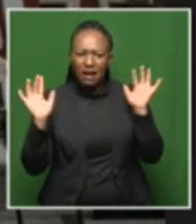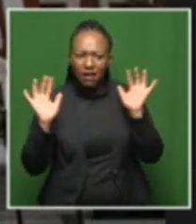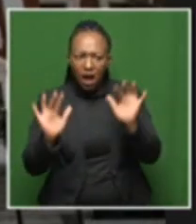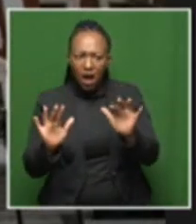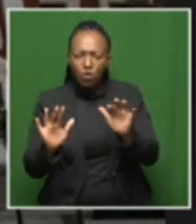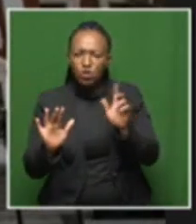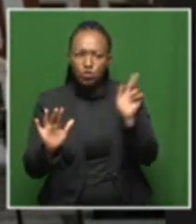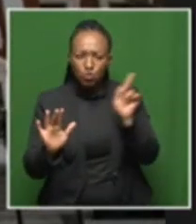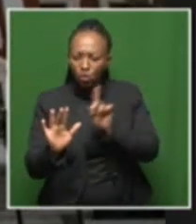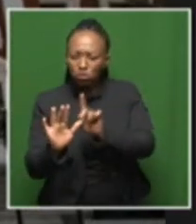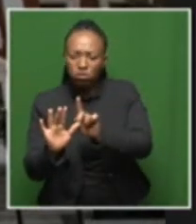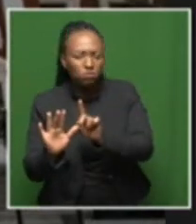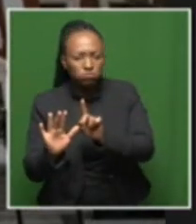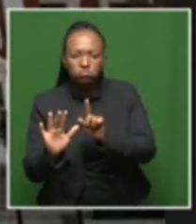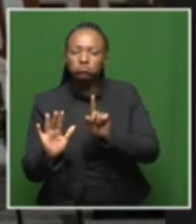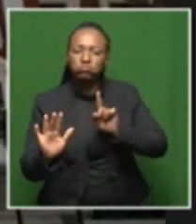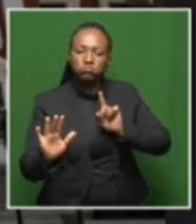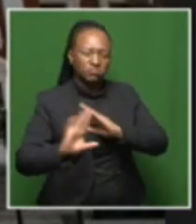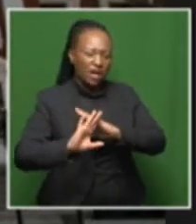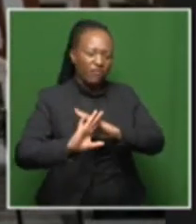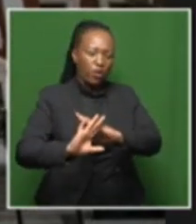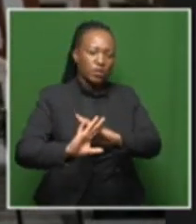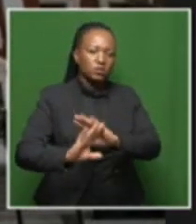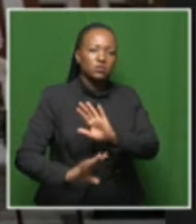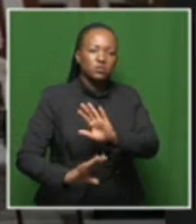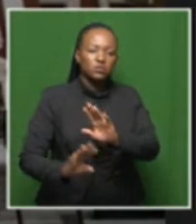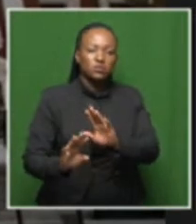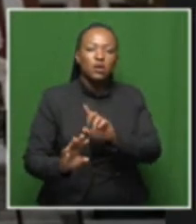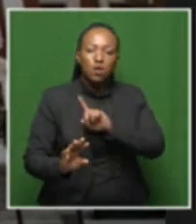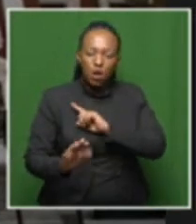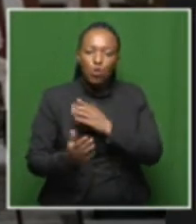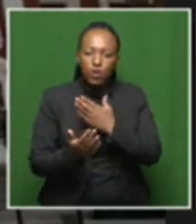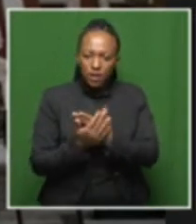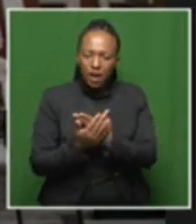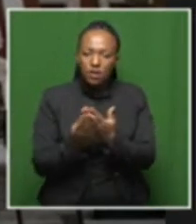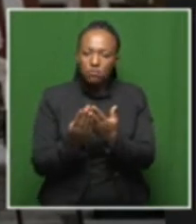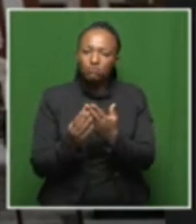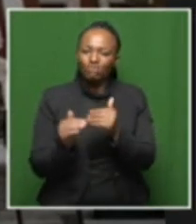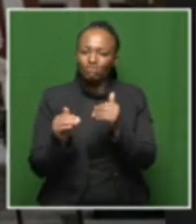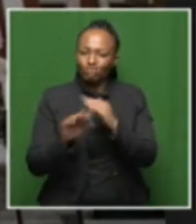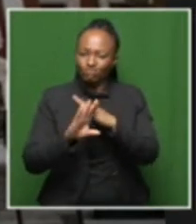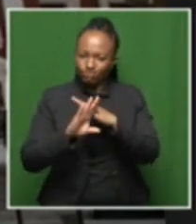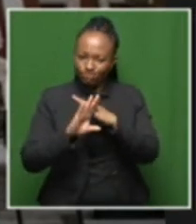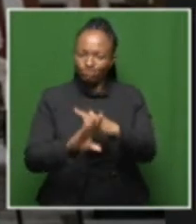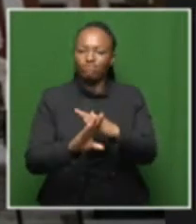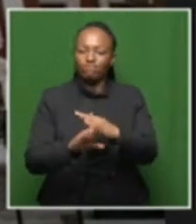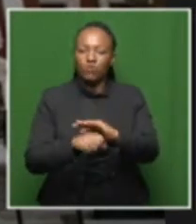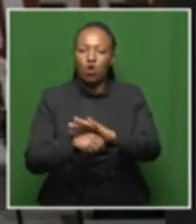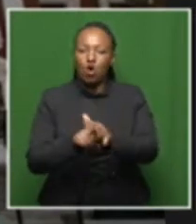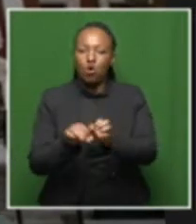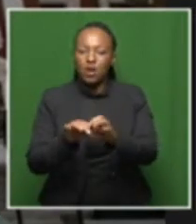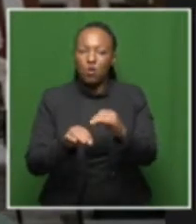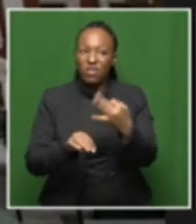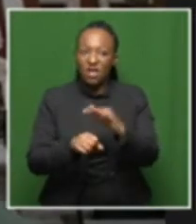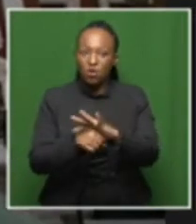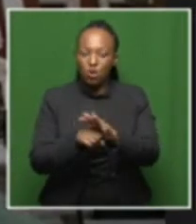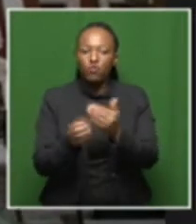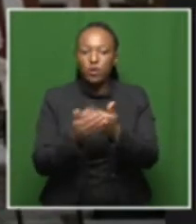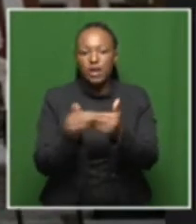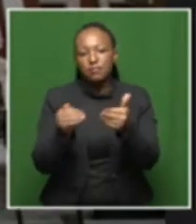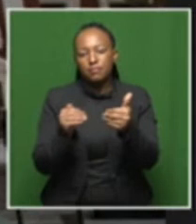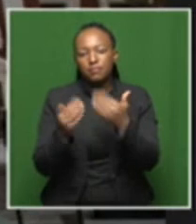crowds. Together, we can indeed overcome this COVID-19, especially the third wave. Thank you very much. Thank